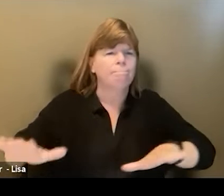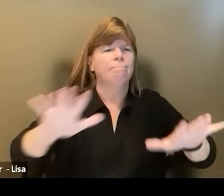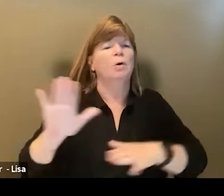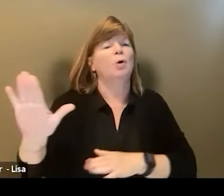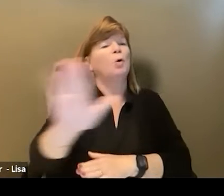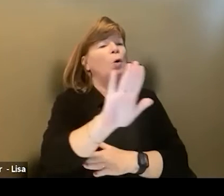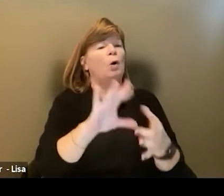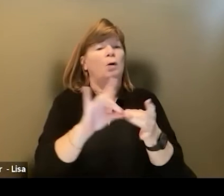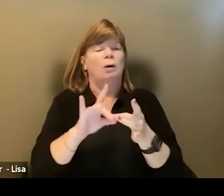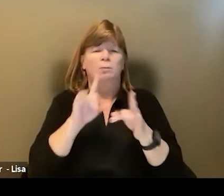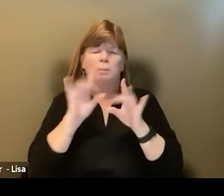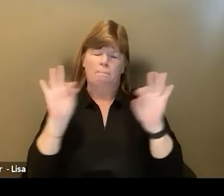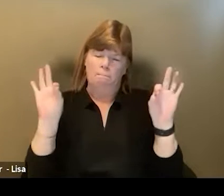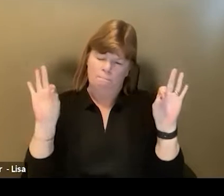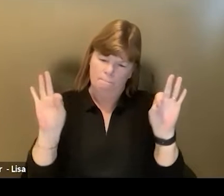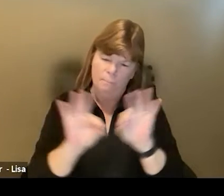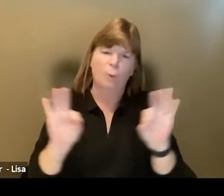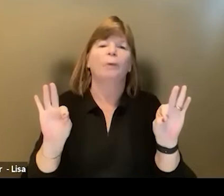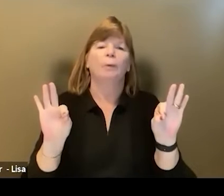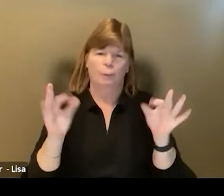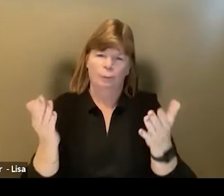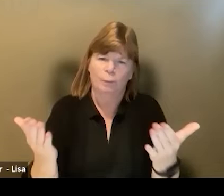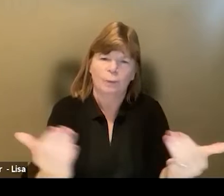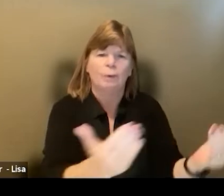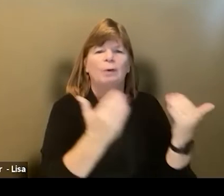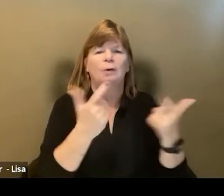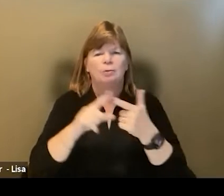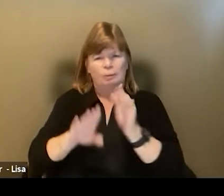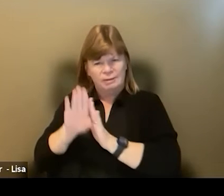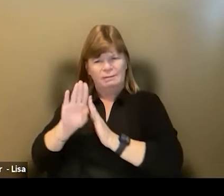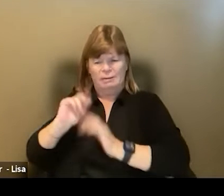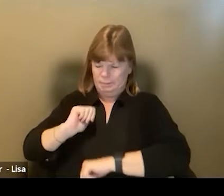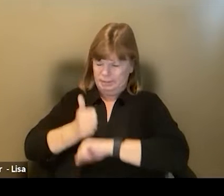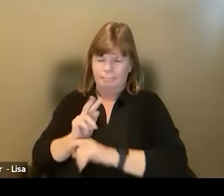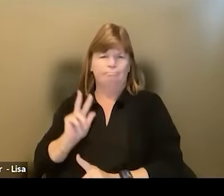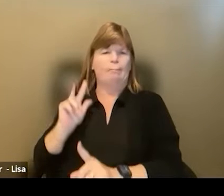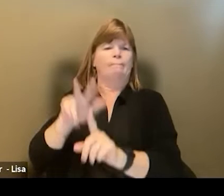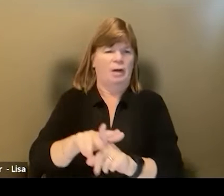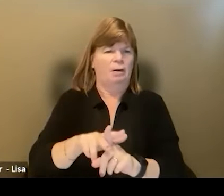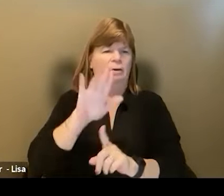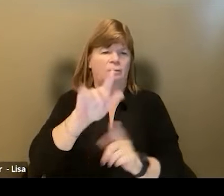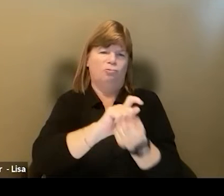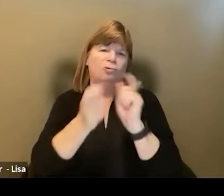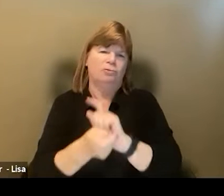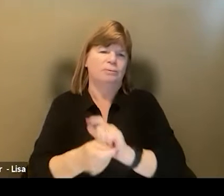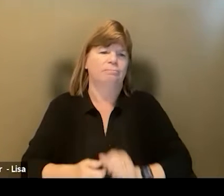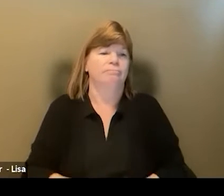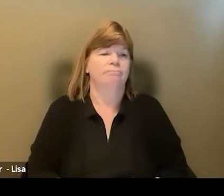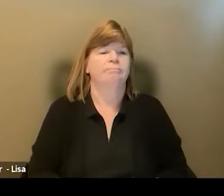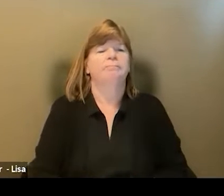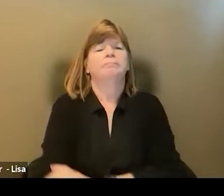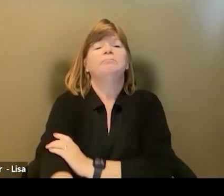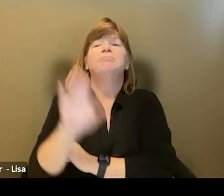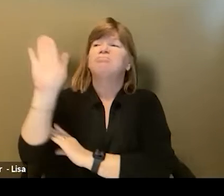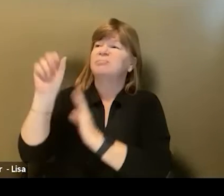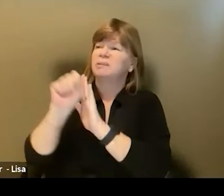comments, we really want to highlight, are valuable in developing and implementing these waiver changes that we are proposing. The